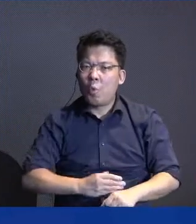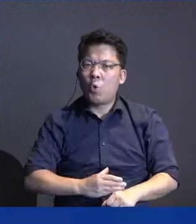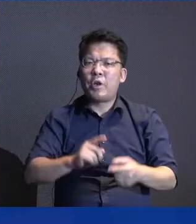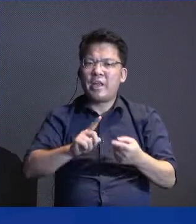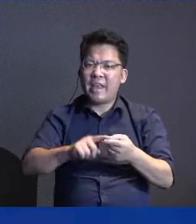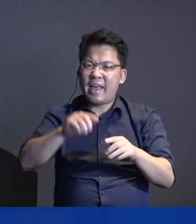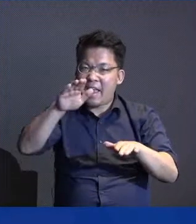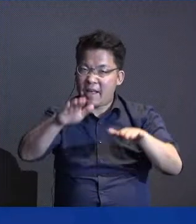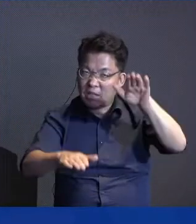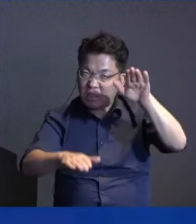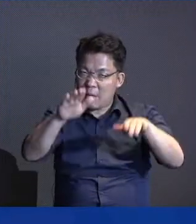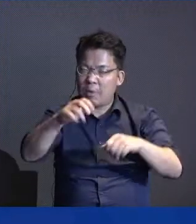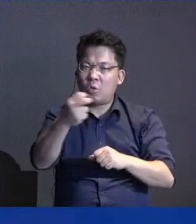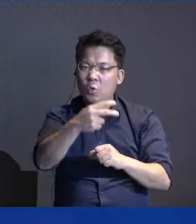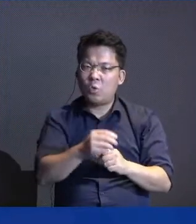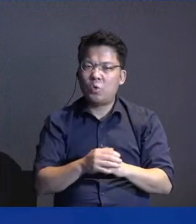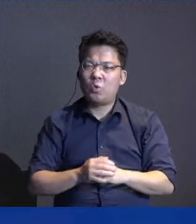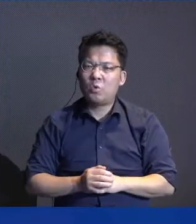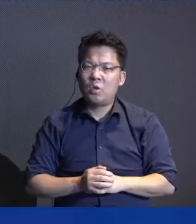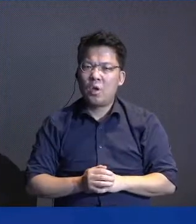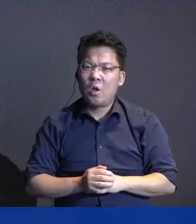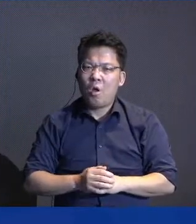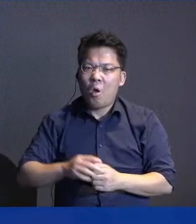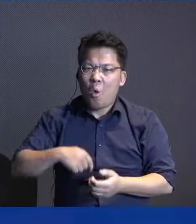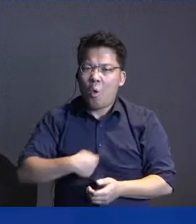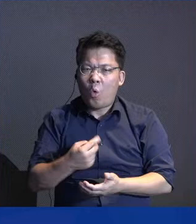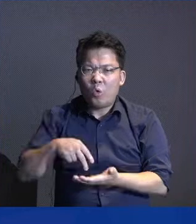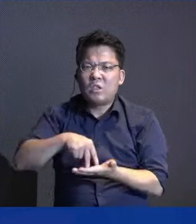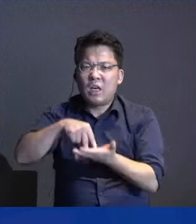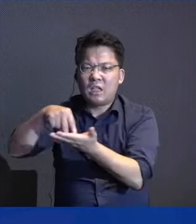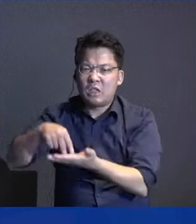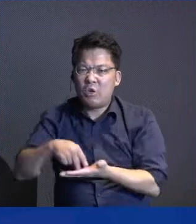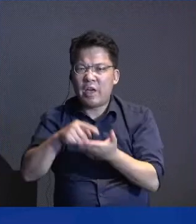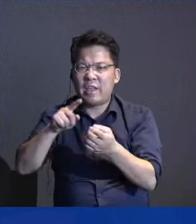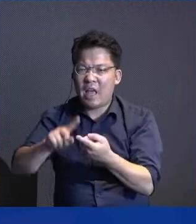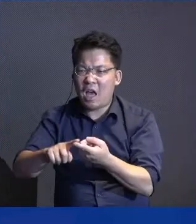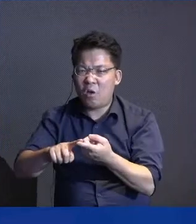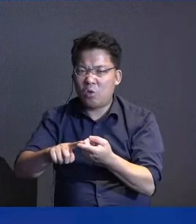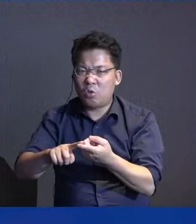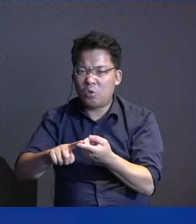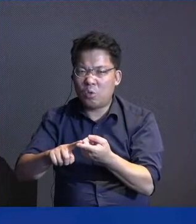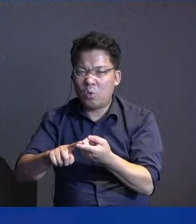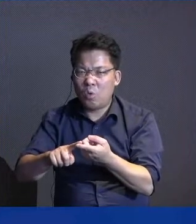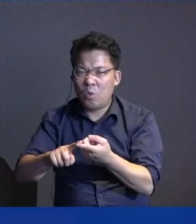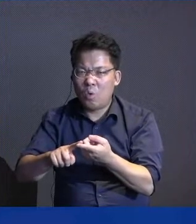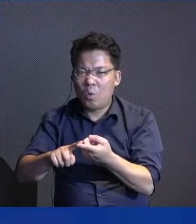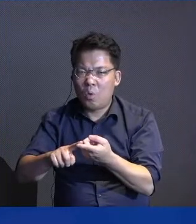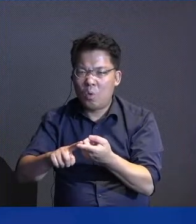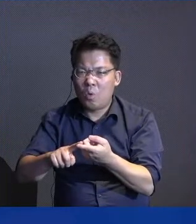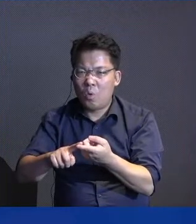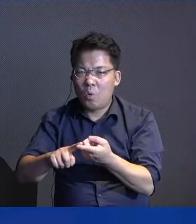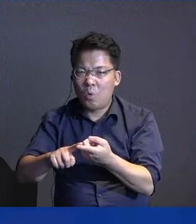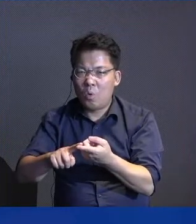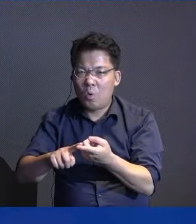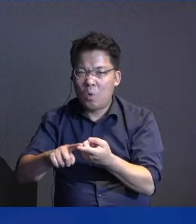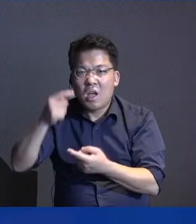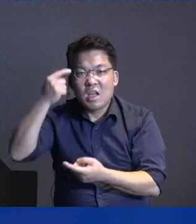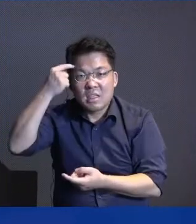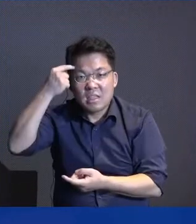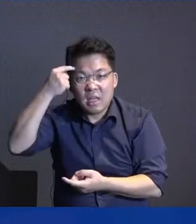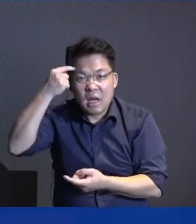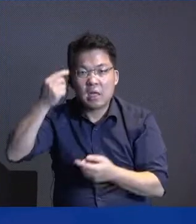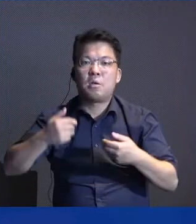loneliness. Without these factors, when we talk about the biopsychosocial model, without these factors, it